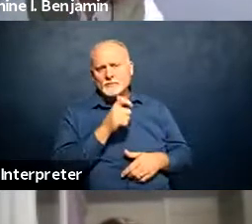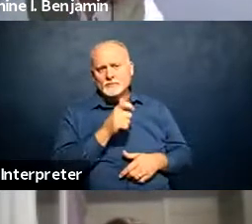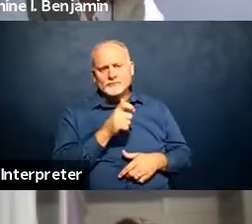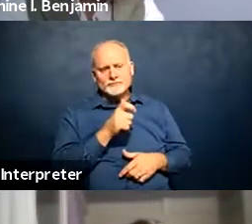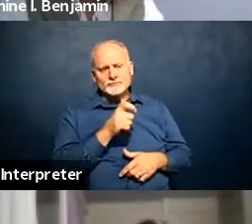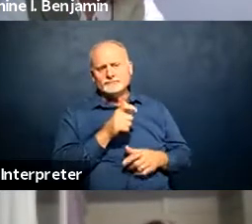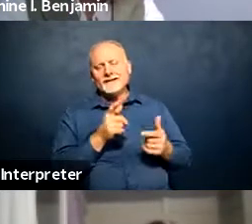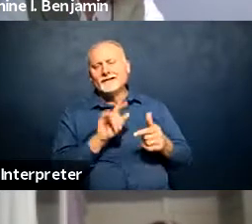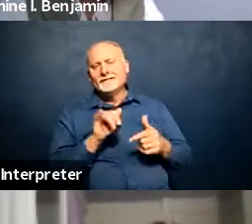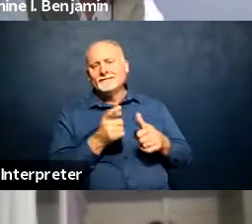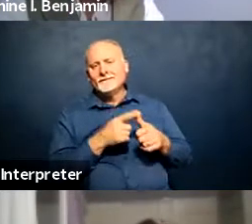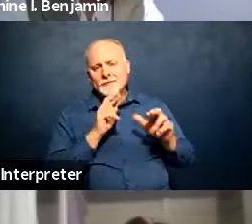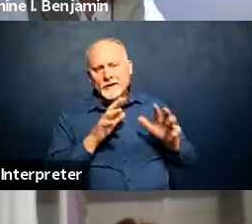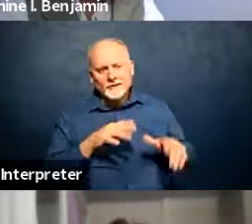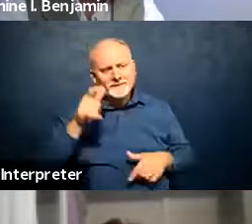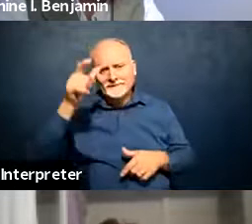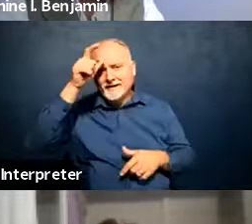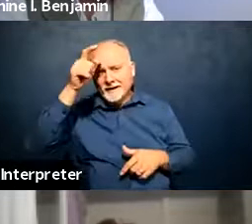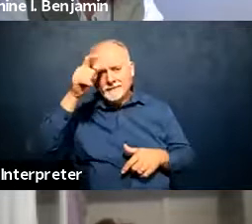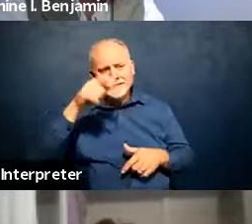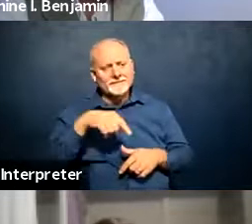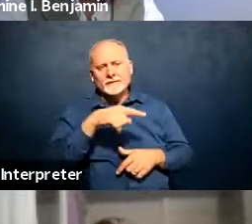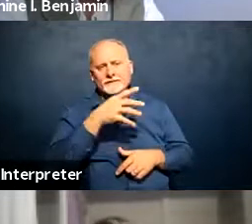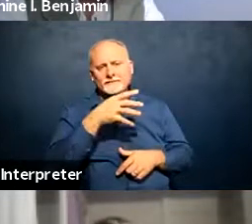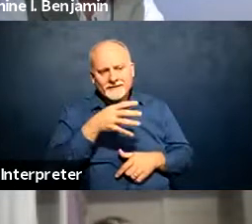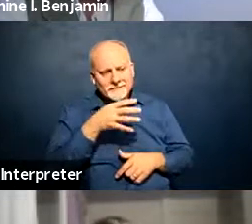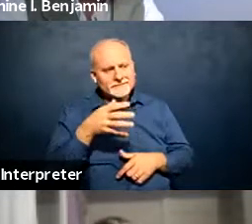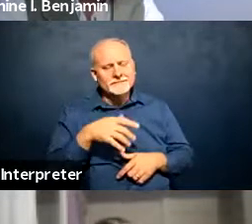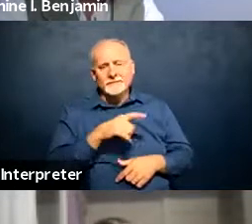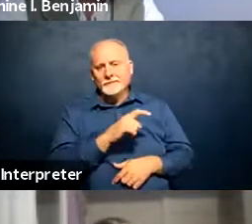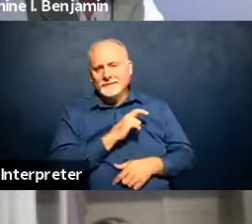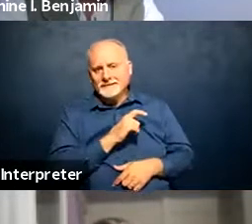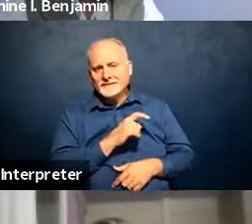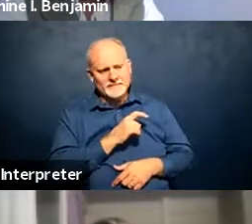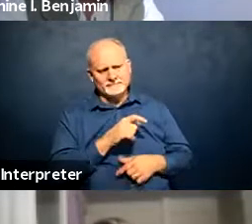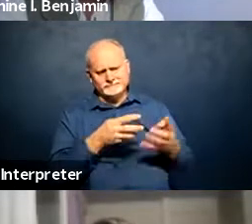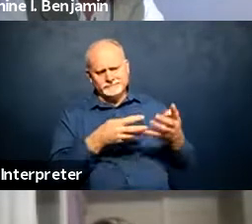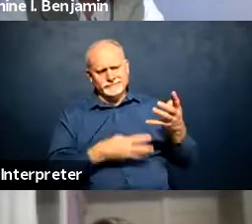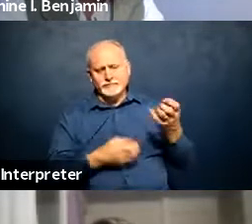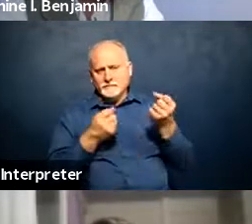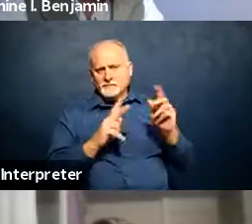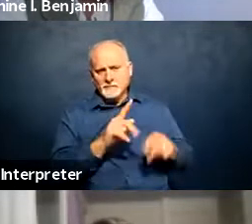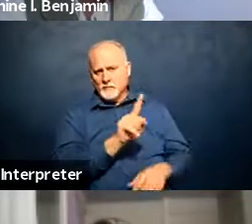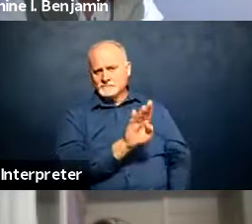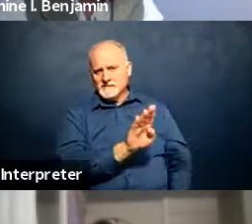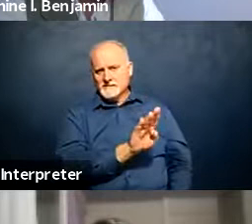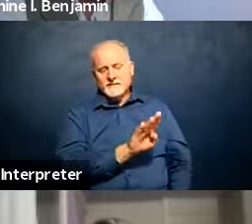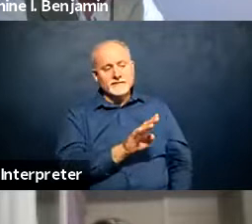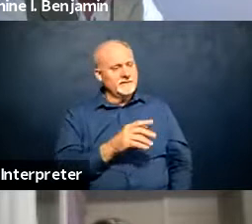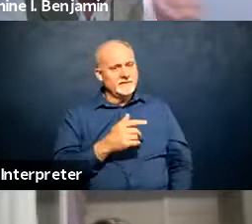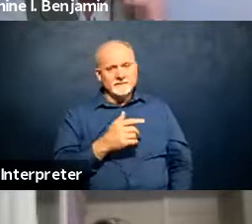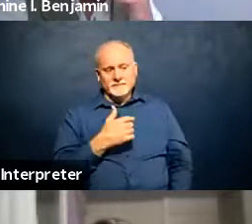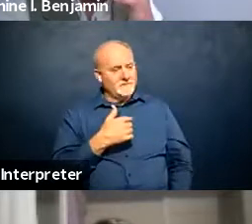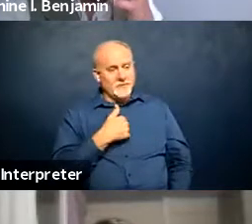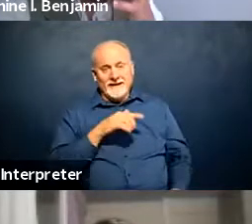first responders, firemen, those in agriculture, policemen. It includes a lot of people, but we're not even to that